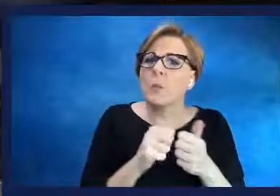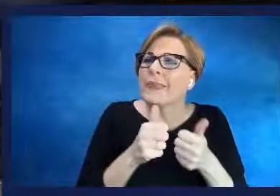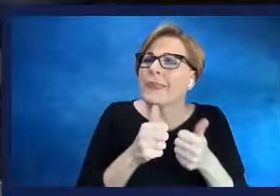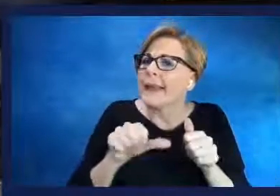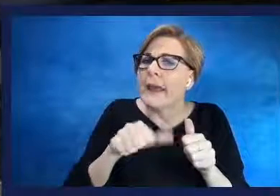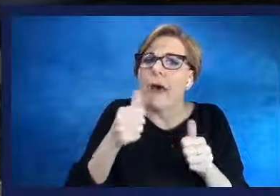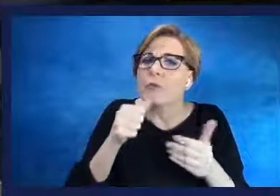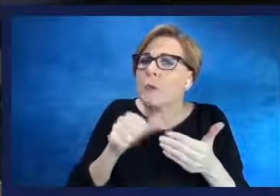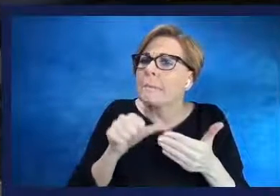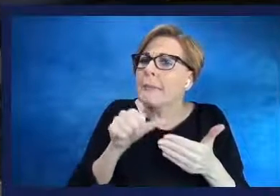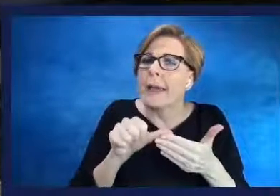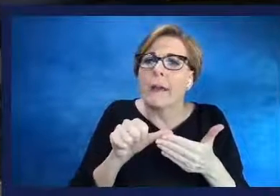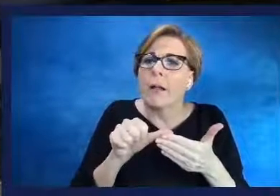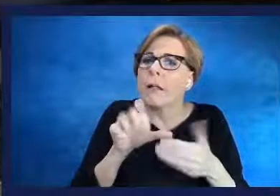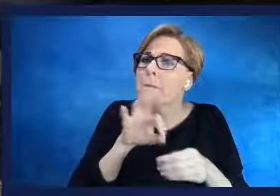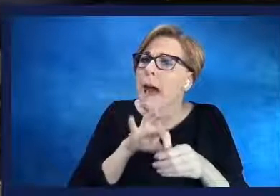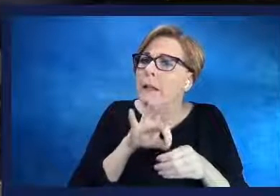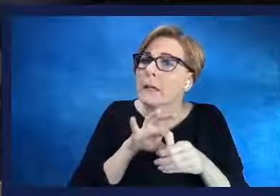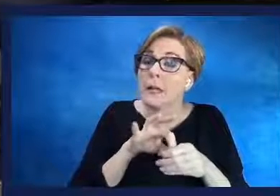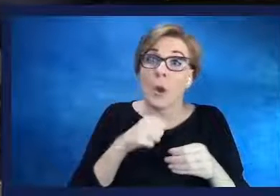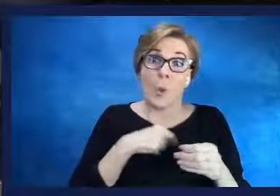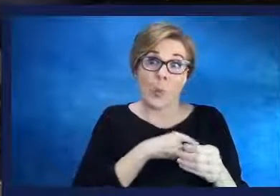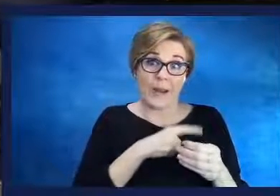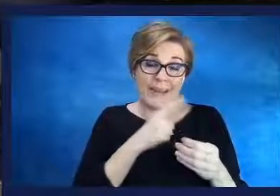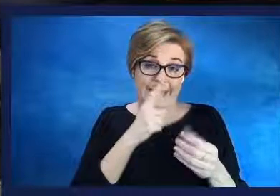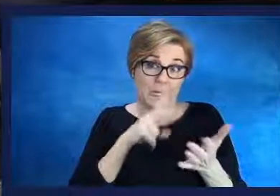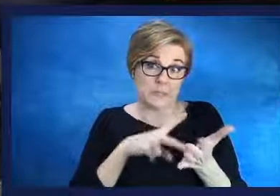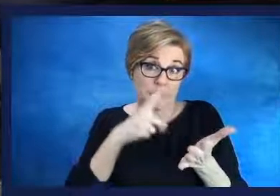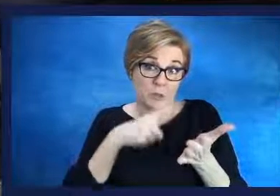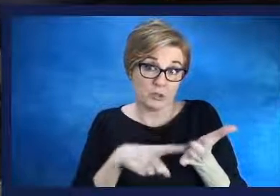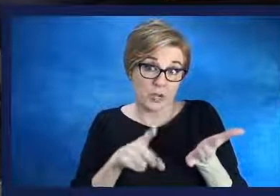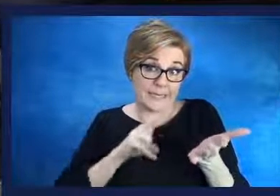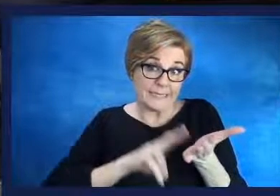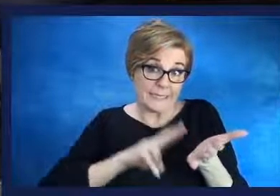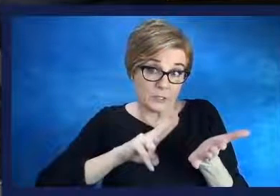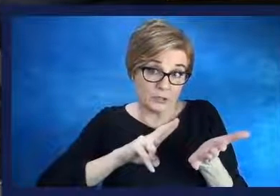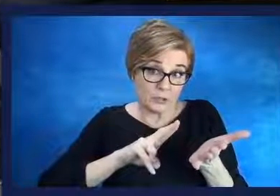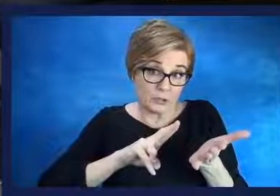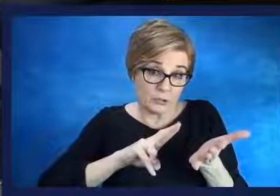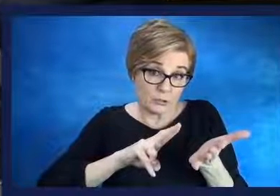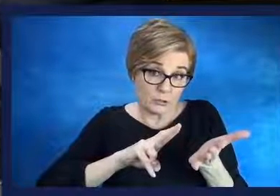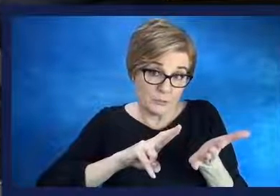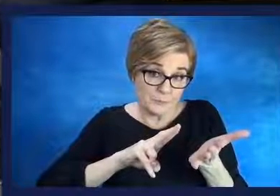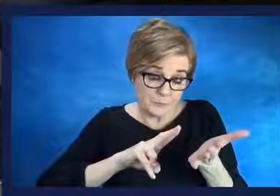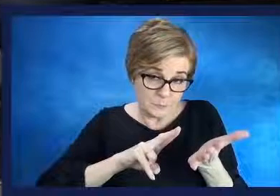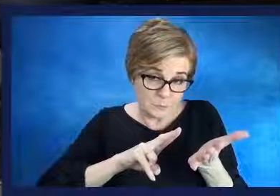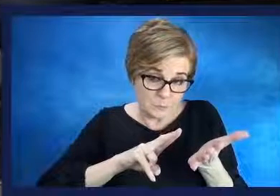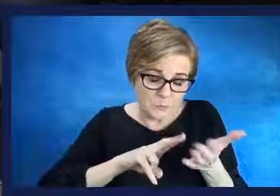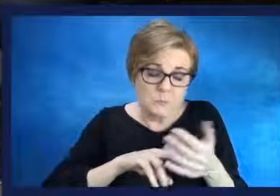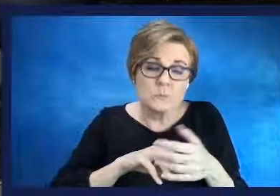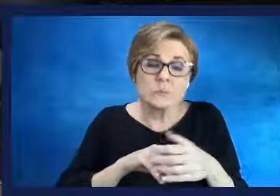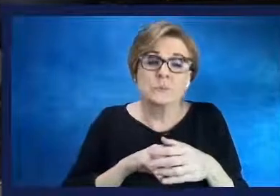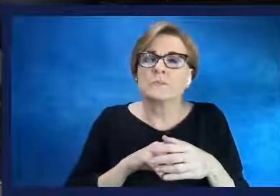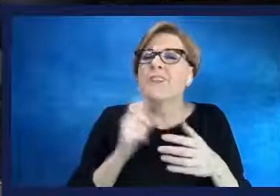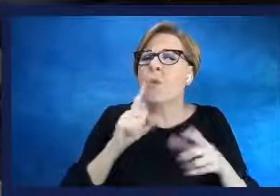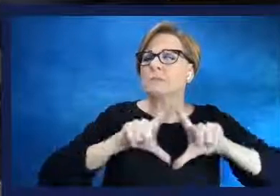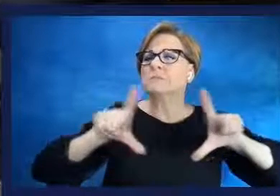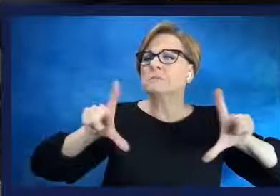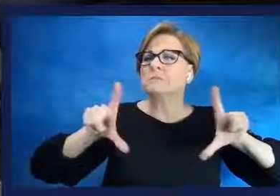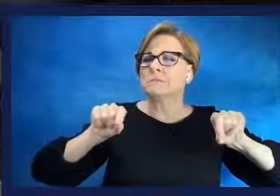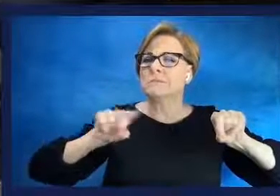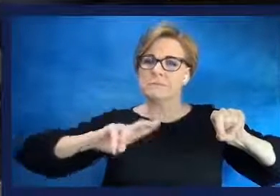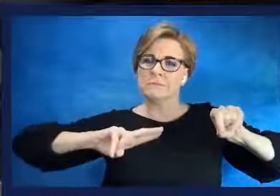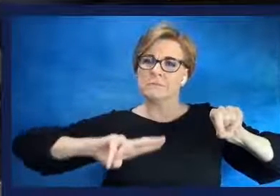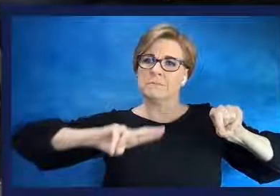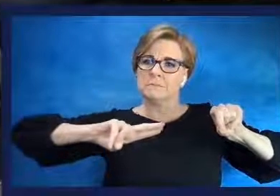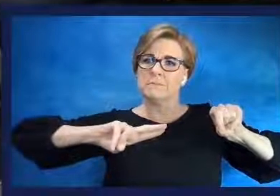will. The signature verification is done on the larger affidavit, and that's another key point that, again, want to make sure the